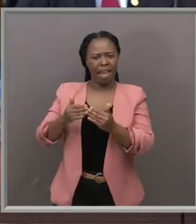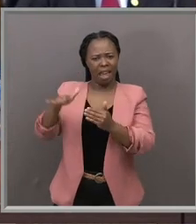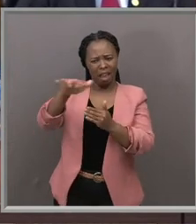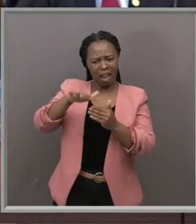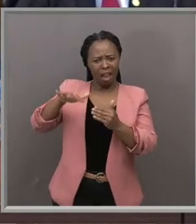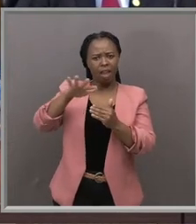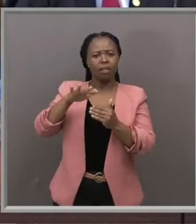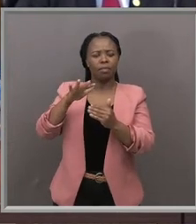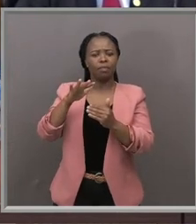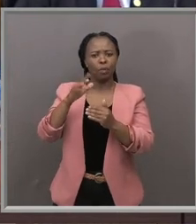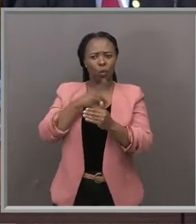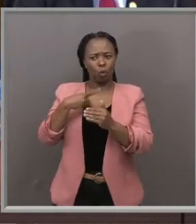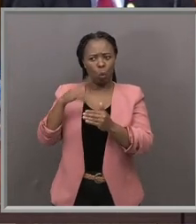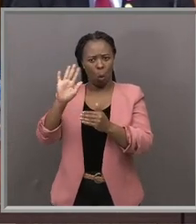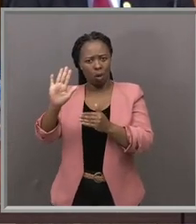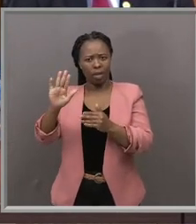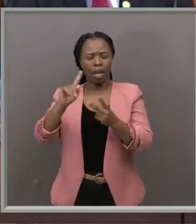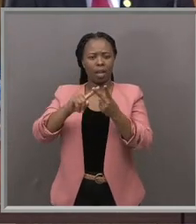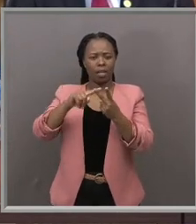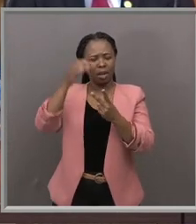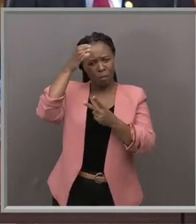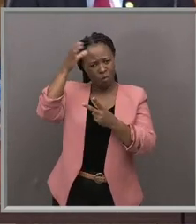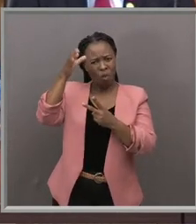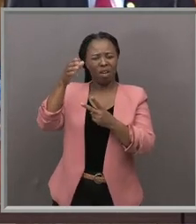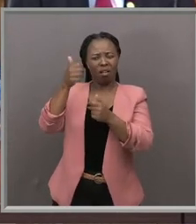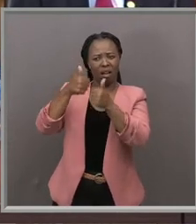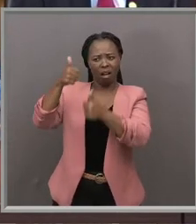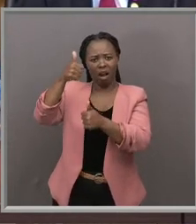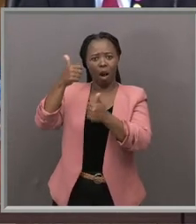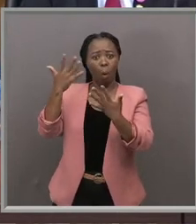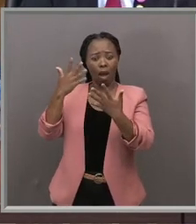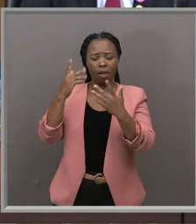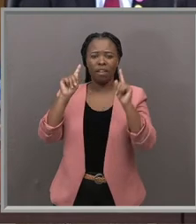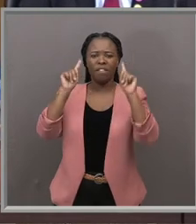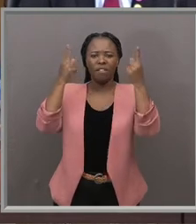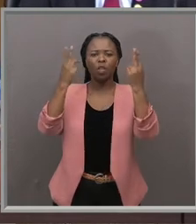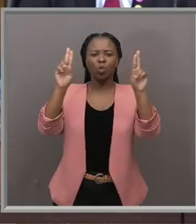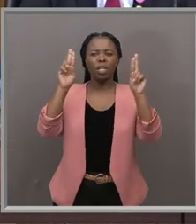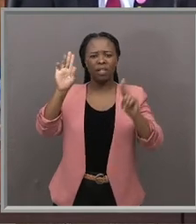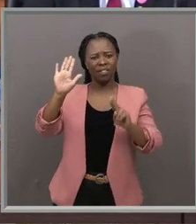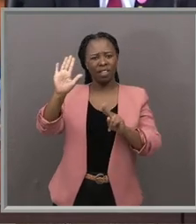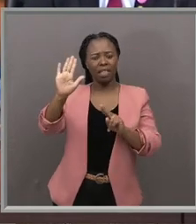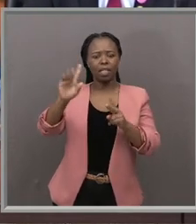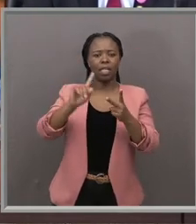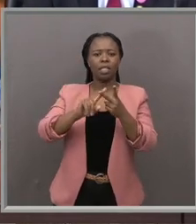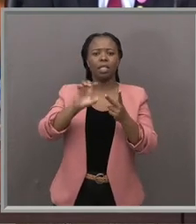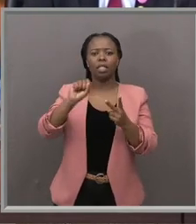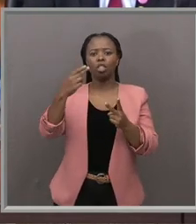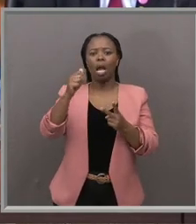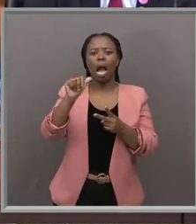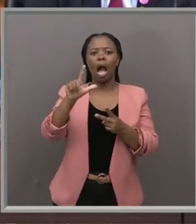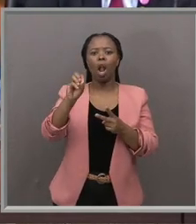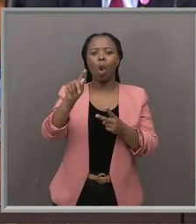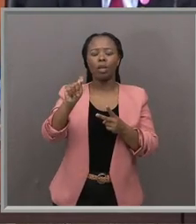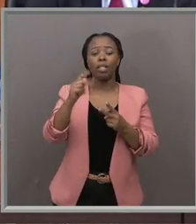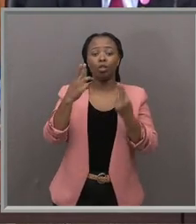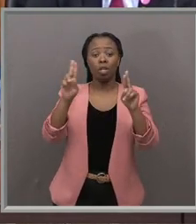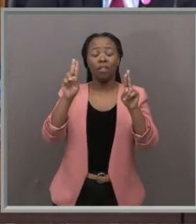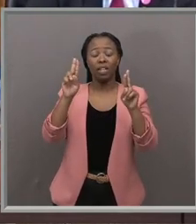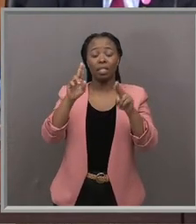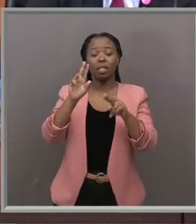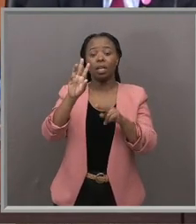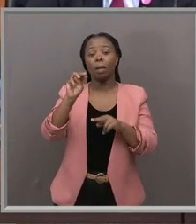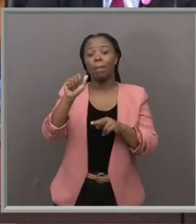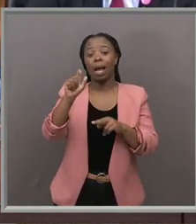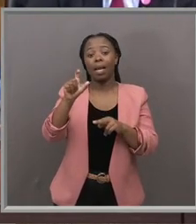himself, a professor who is at Wits University and at Charlotte Maxeke University, who said the investment